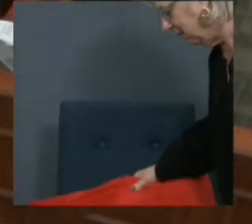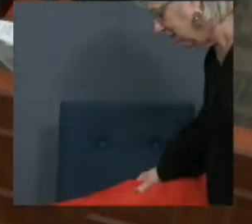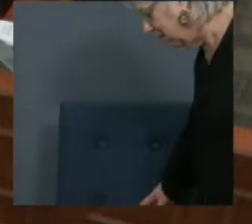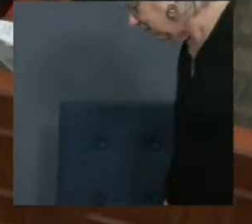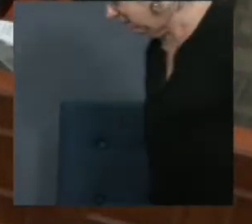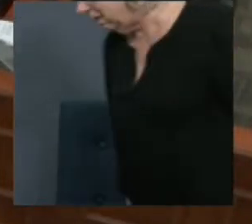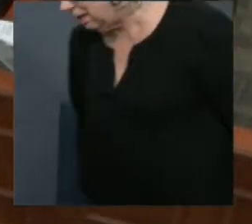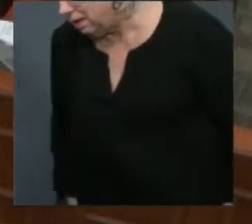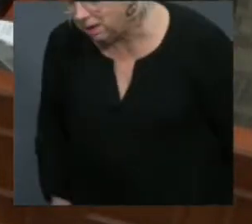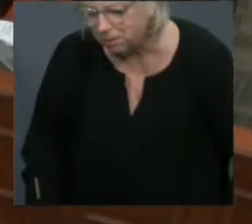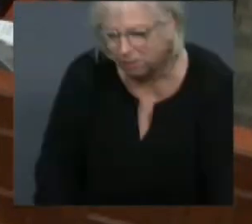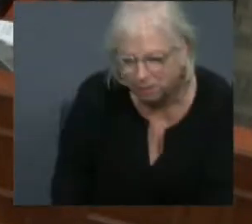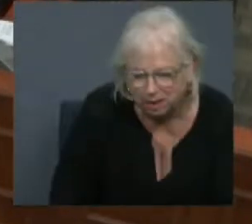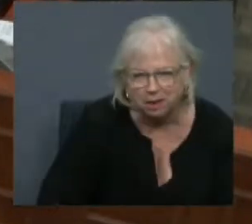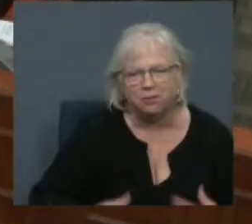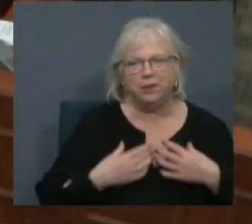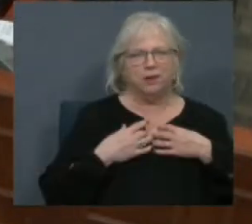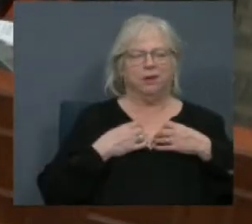Judge Wendell Griffin.